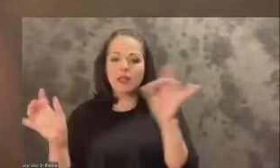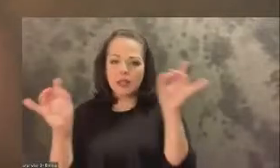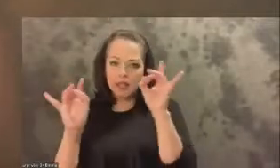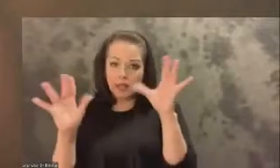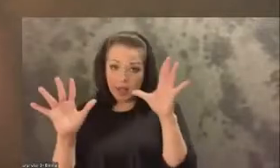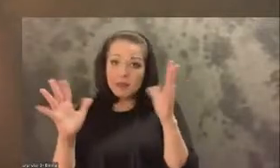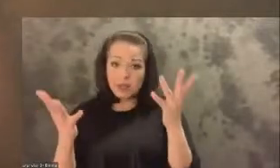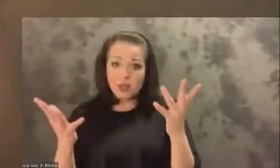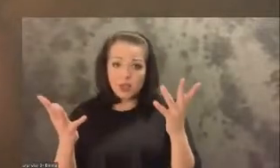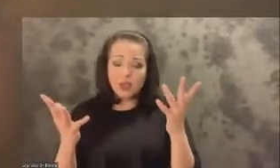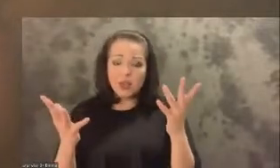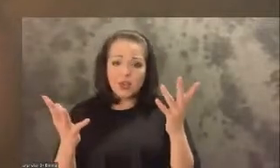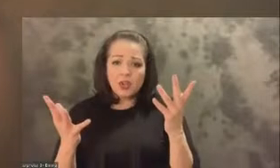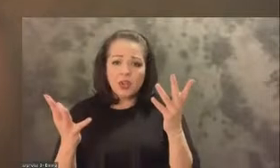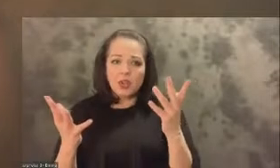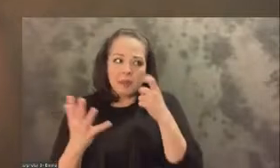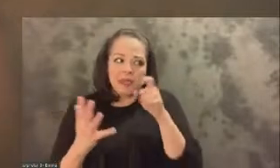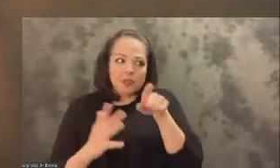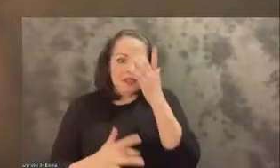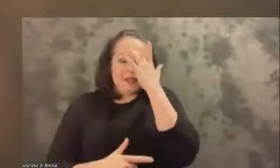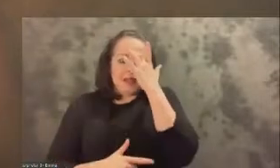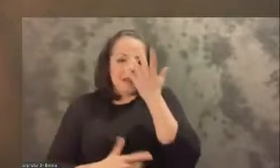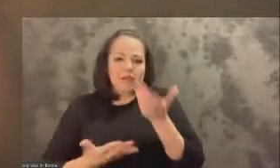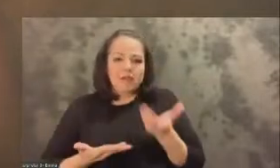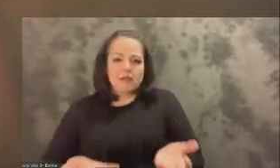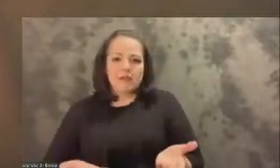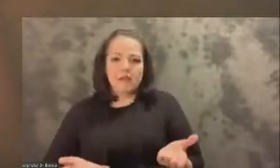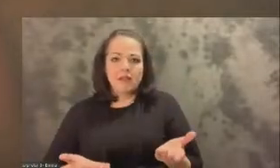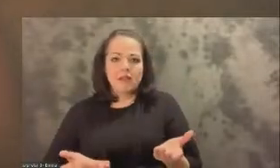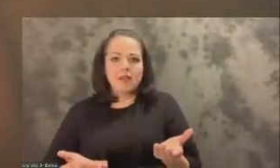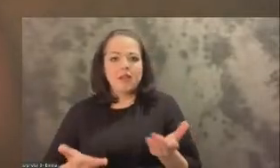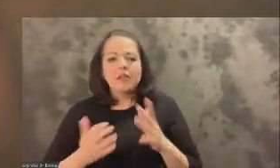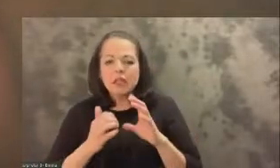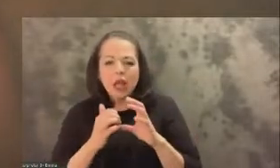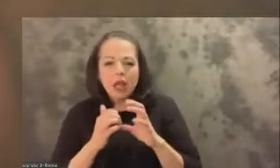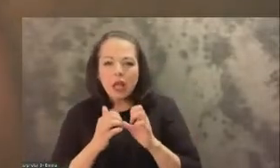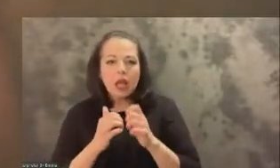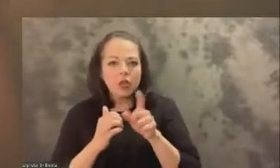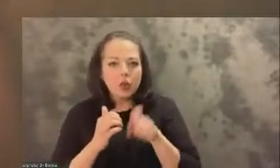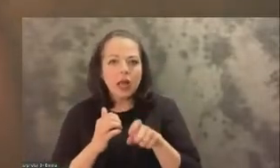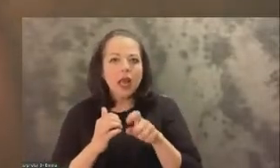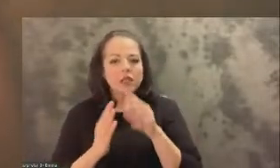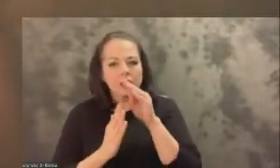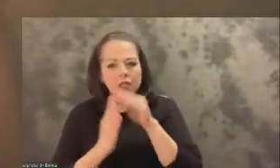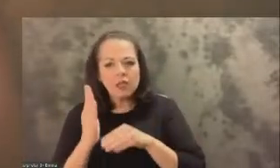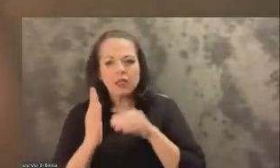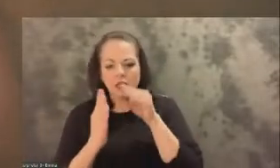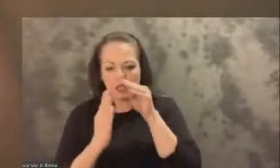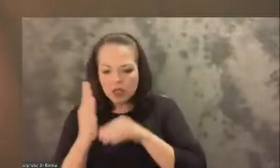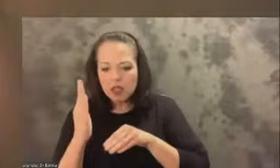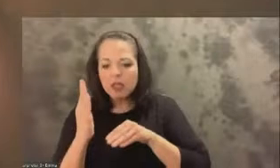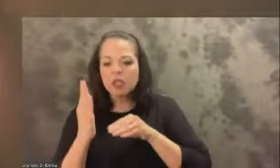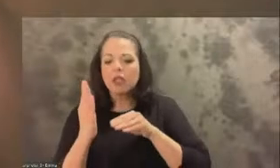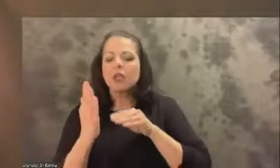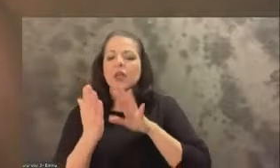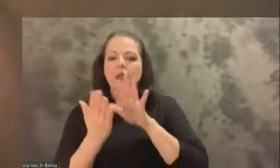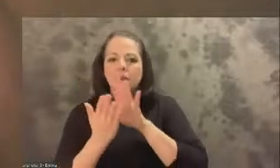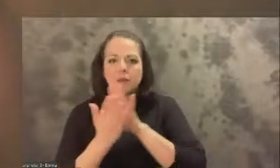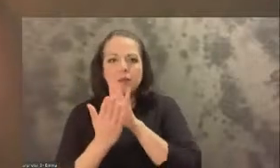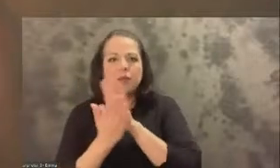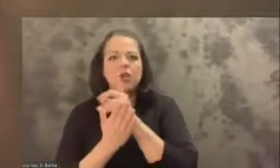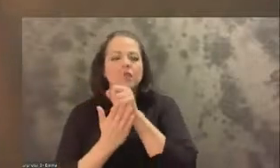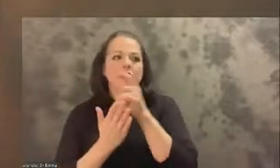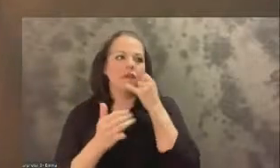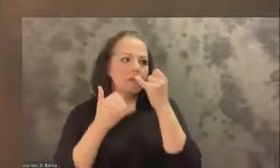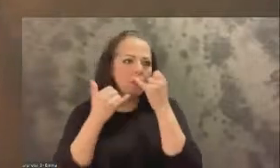nightmare because you're sick. And so having to read through the paperwork and make the telephone calls,